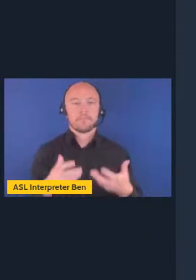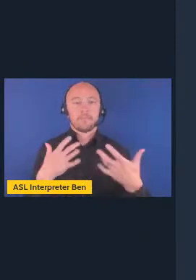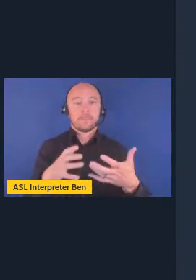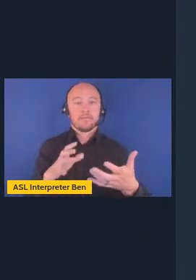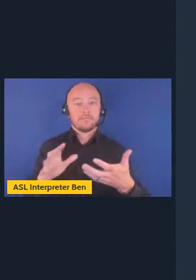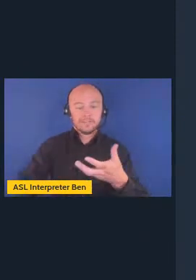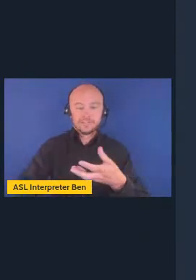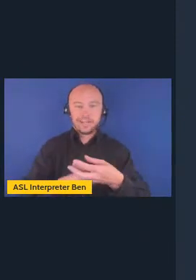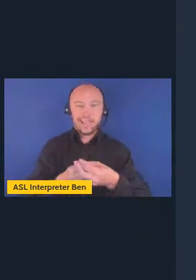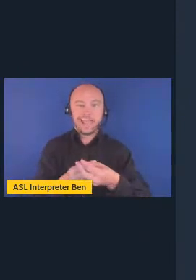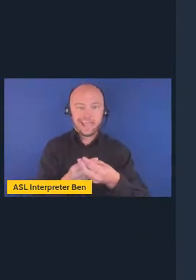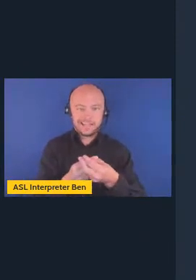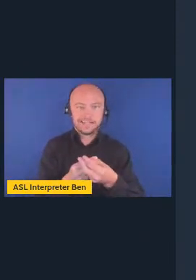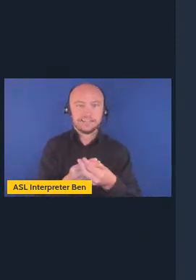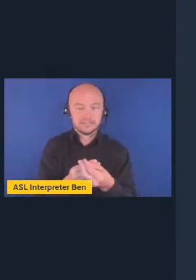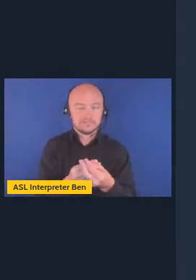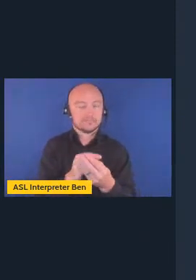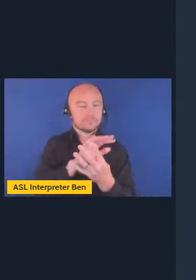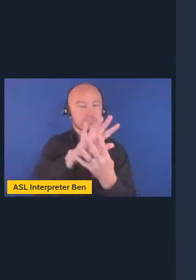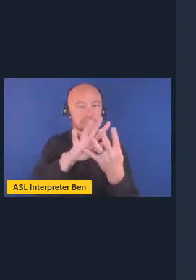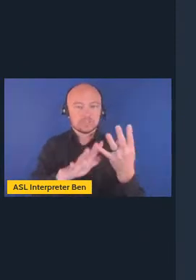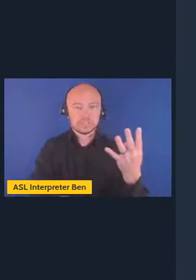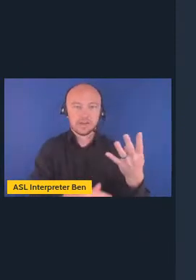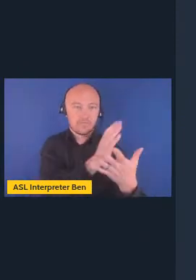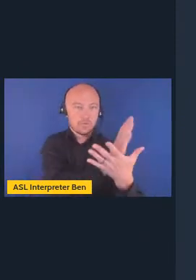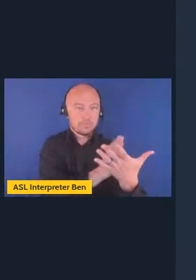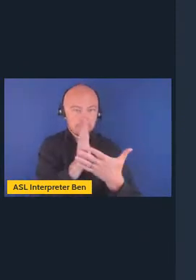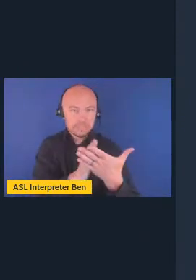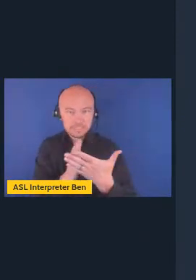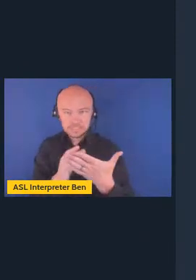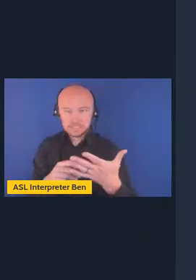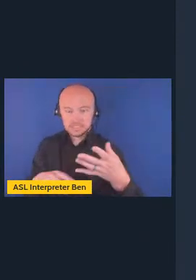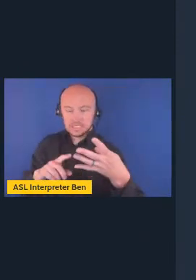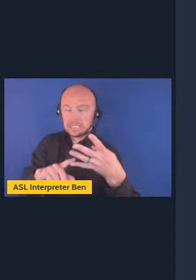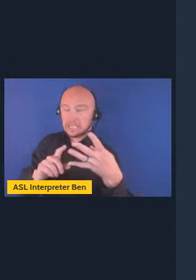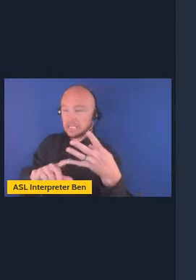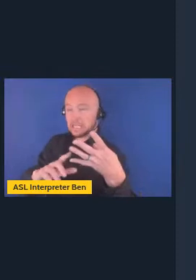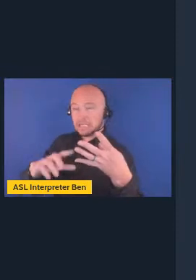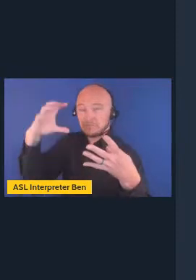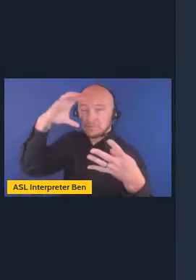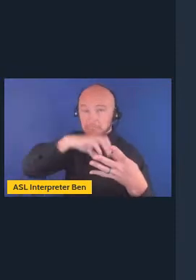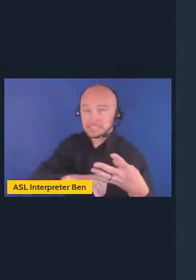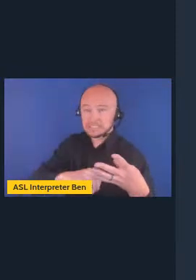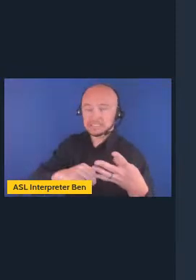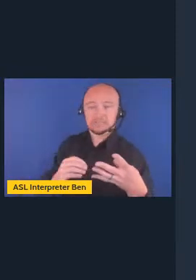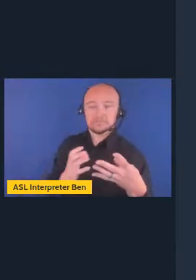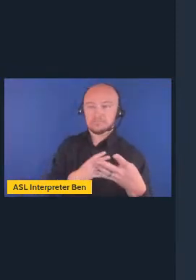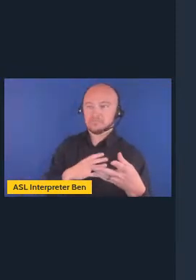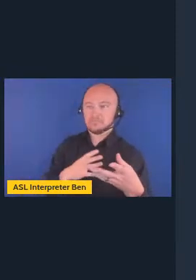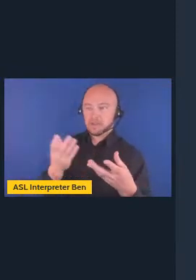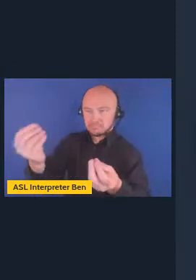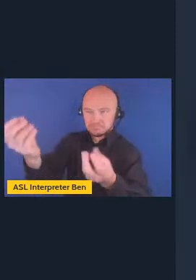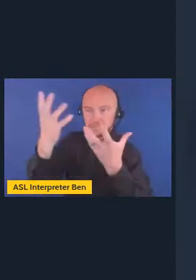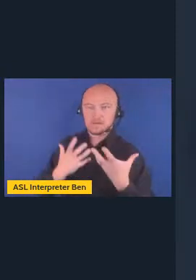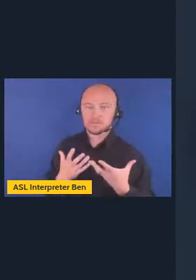for this new feature to a few components, but if you find one that is still missing it, please open an issue.